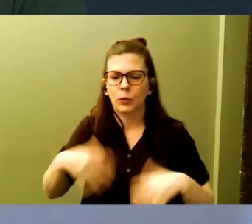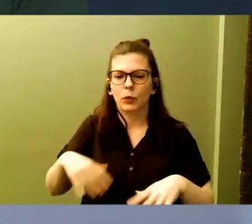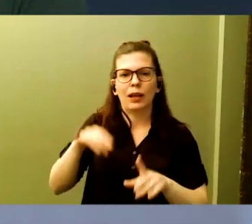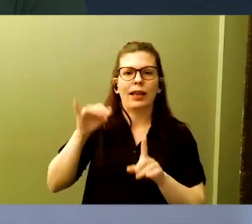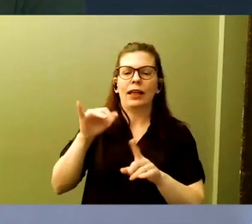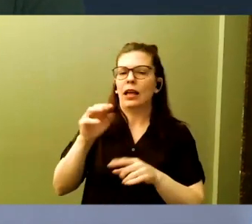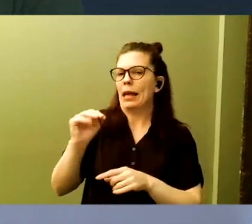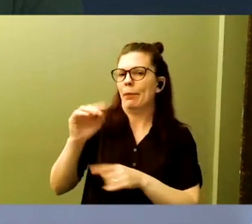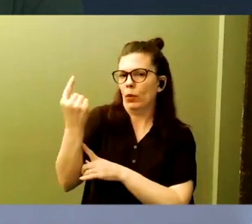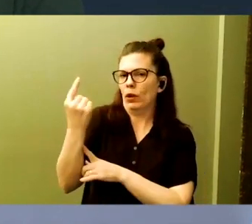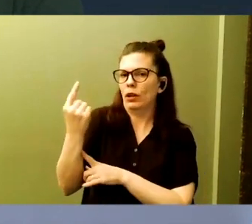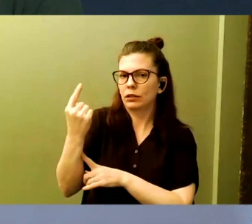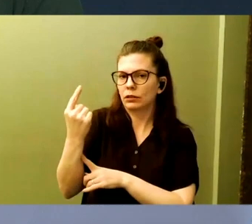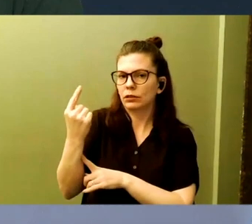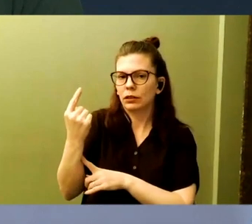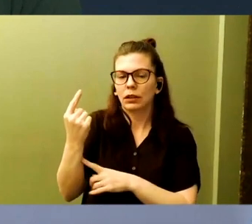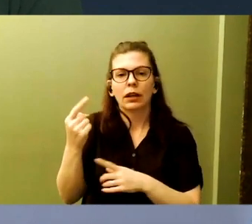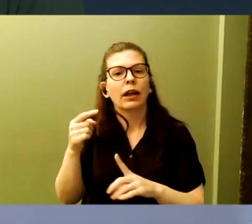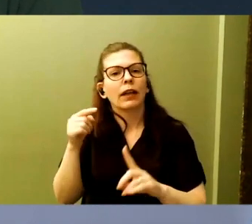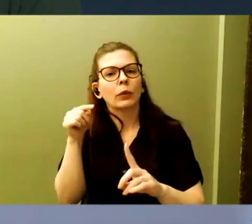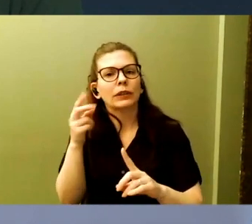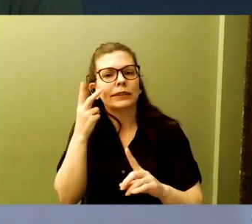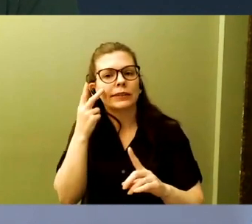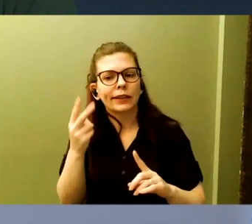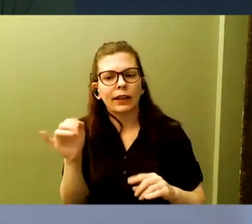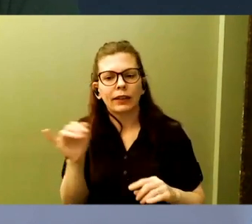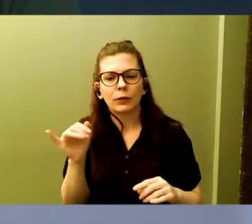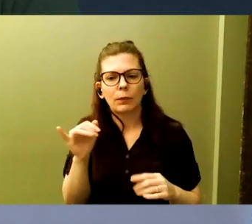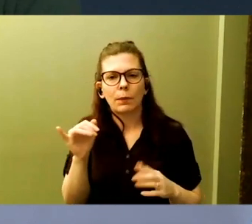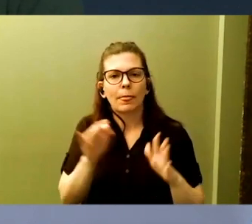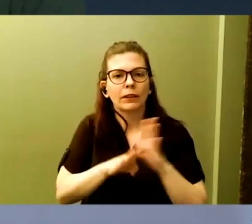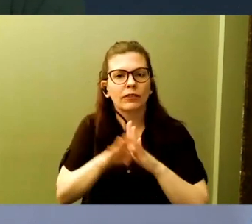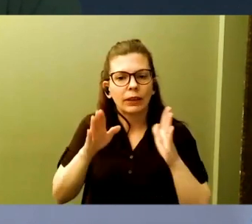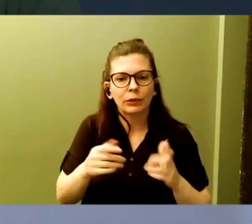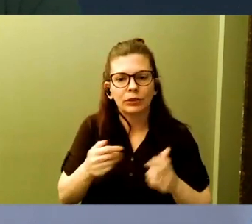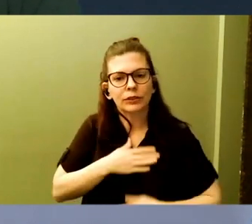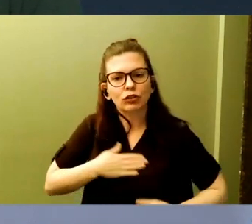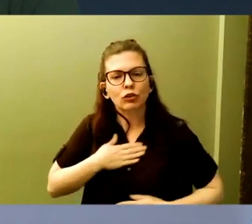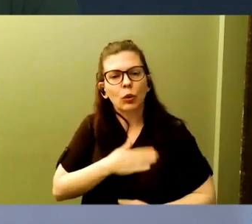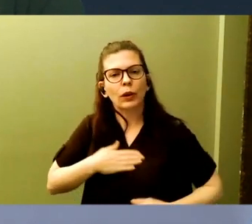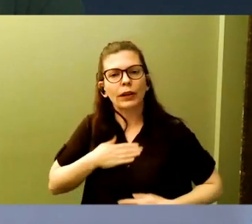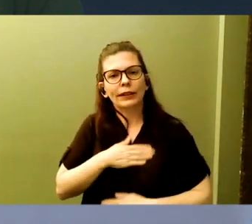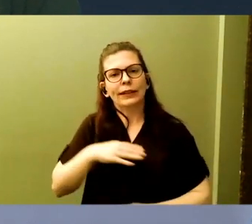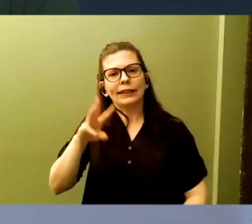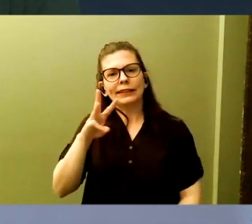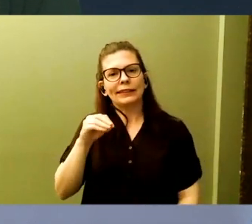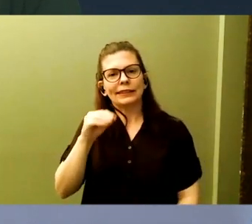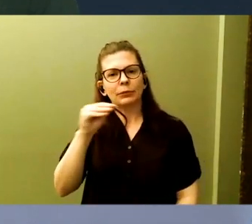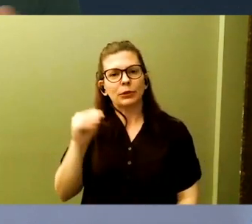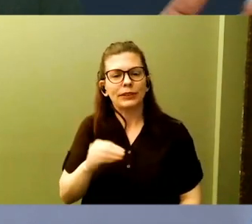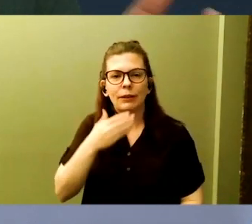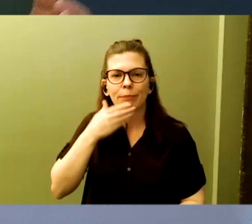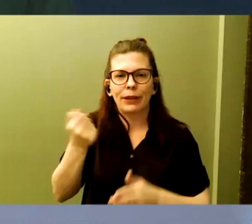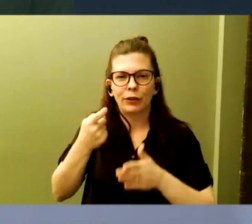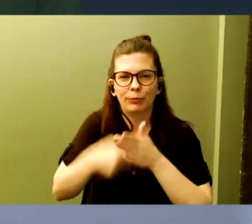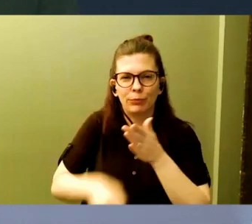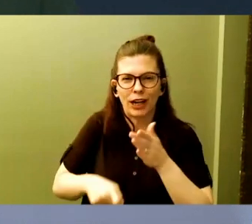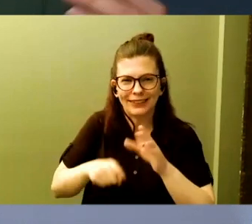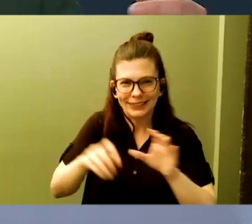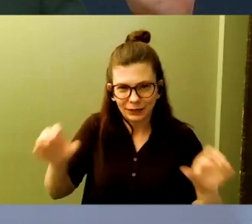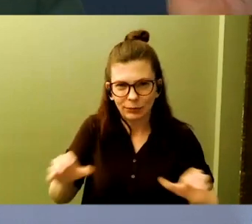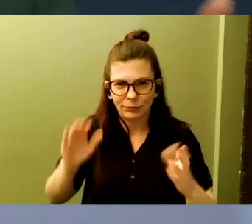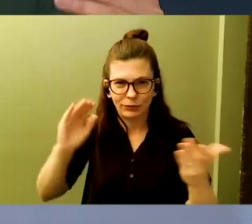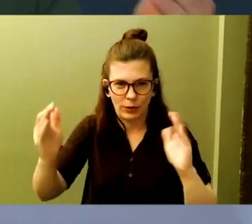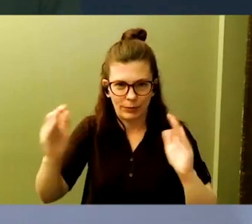Like we saw, like developers can enjoy like 60% better price performance on M1 Mac